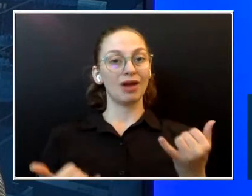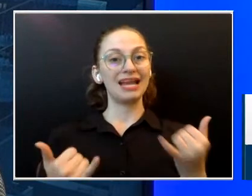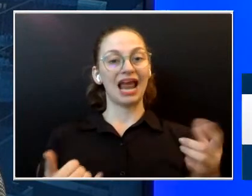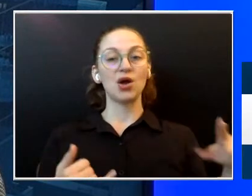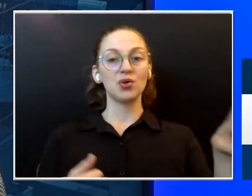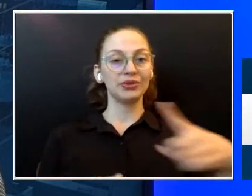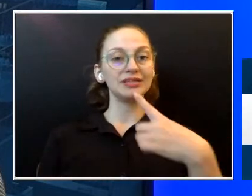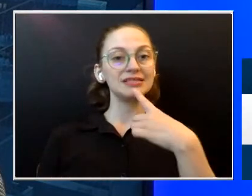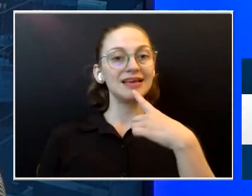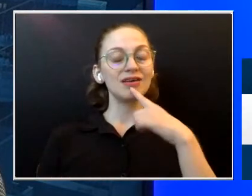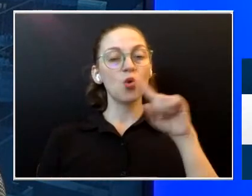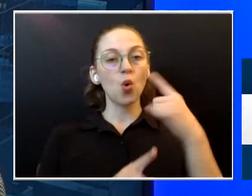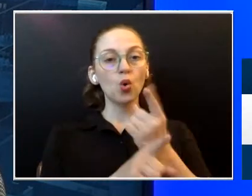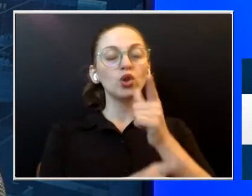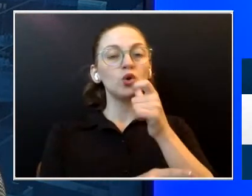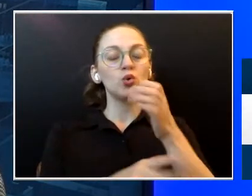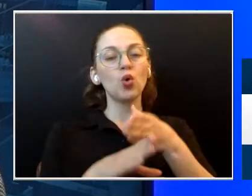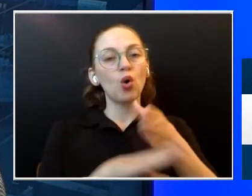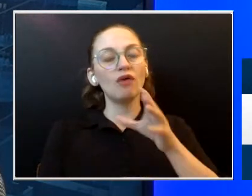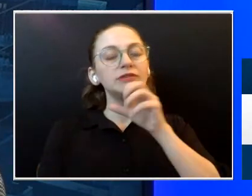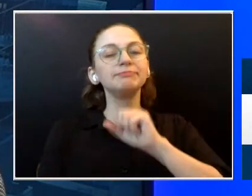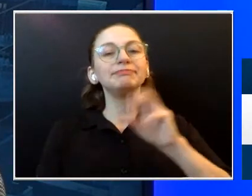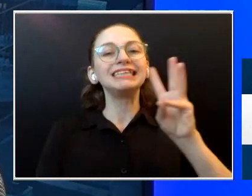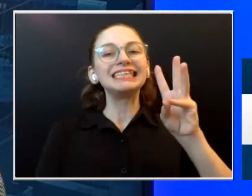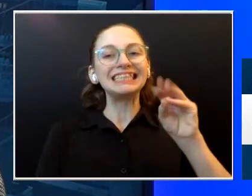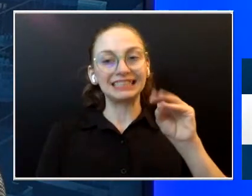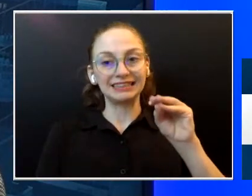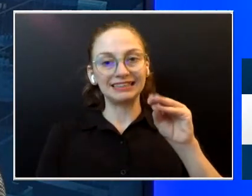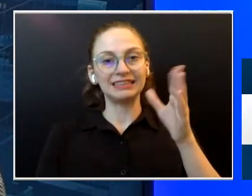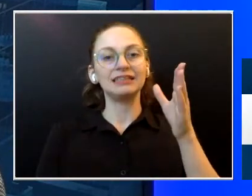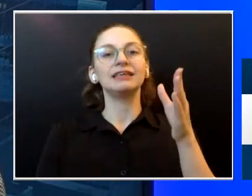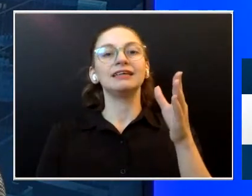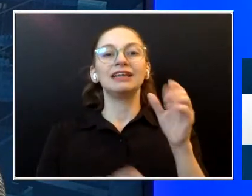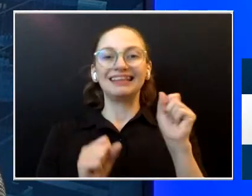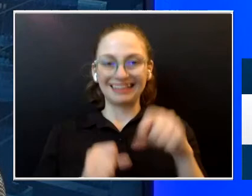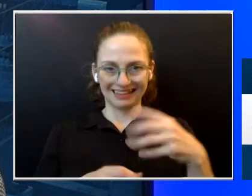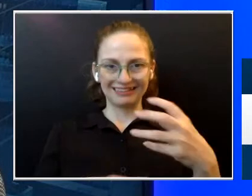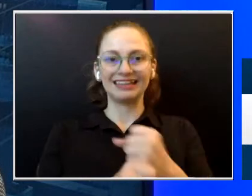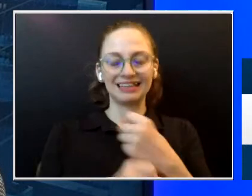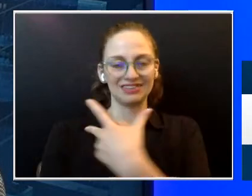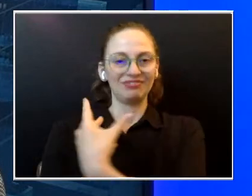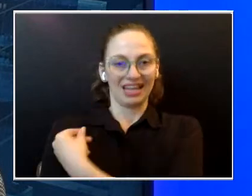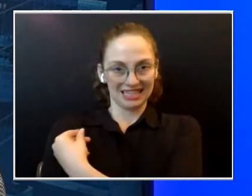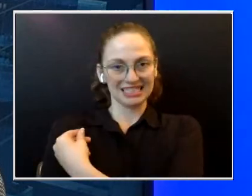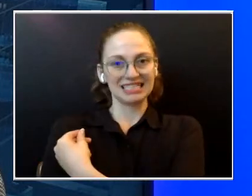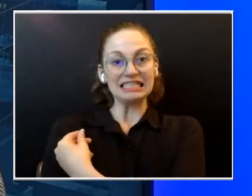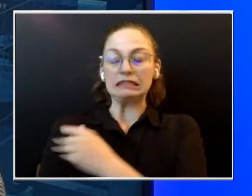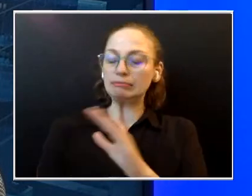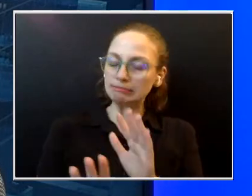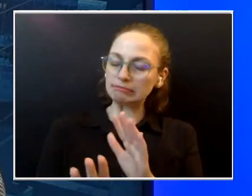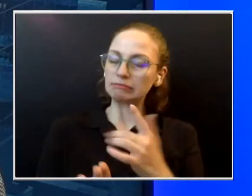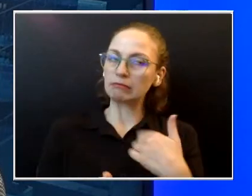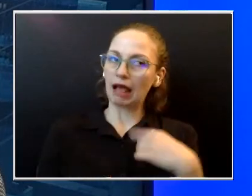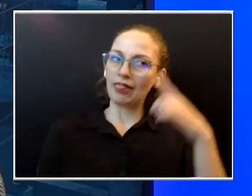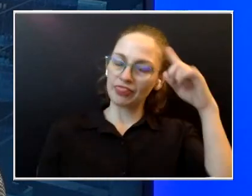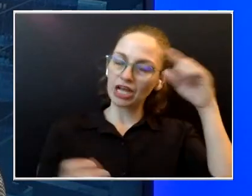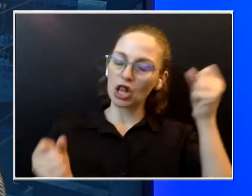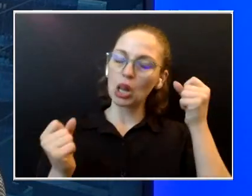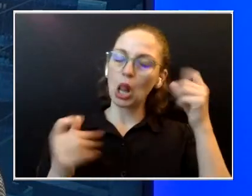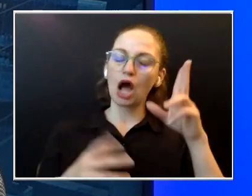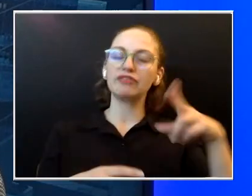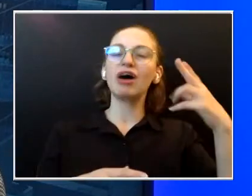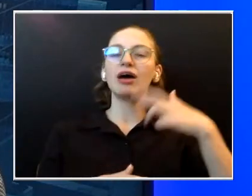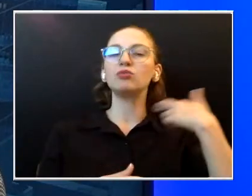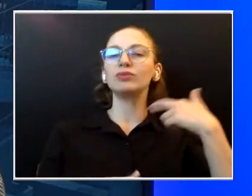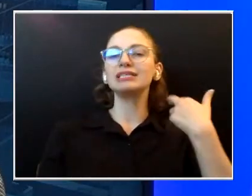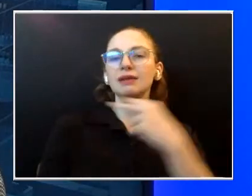get the vaccine. I keep hoping the CDC will reconsider. I think there are a lot of high-risk patients with severe airway disease with whom RSV is a real